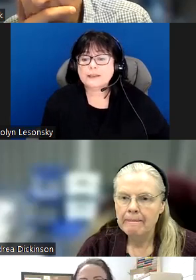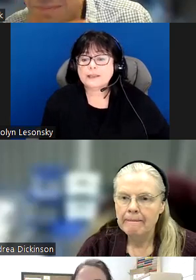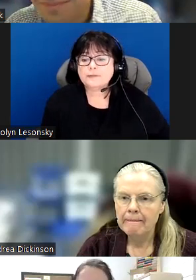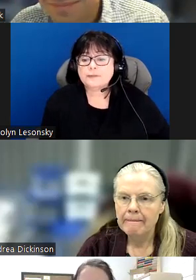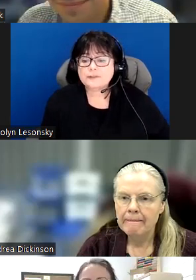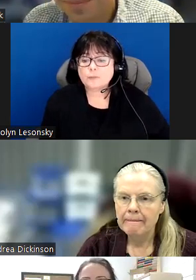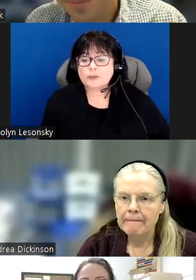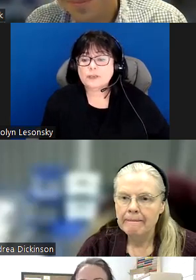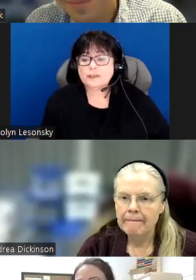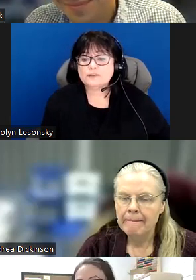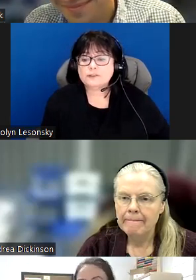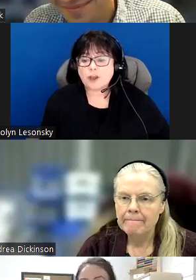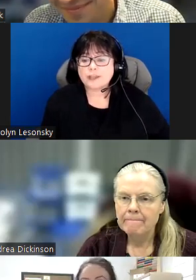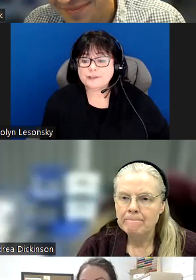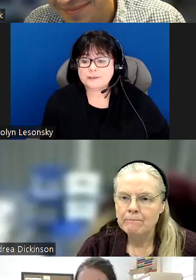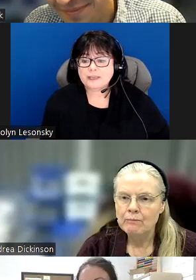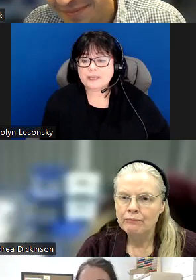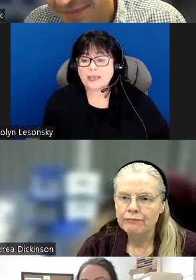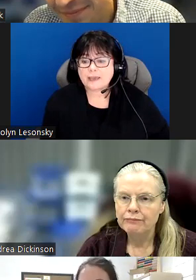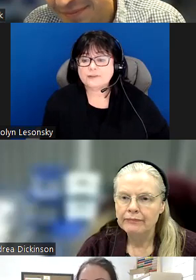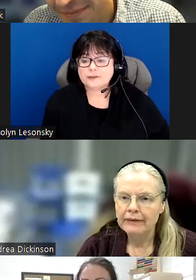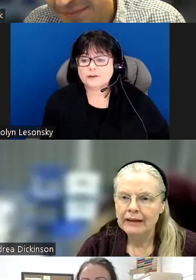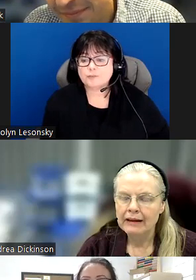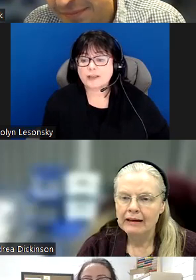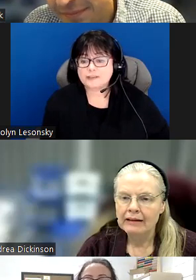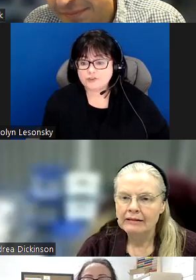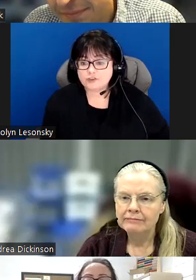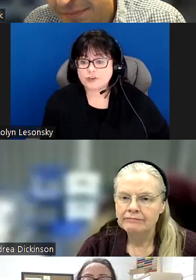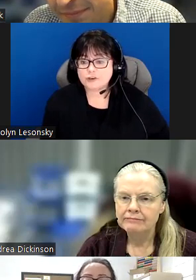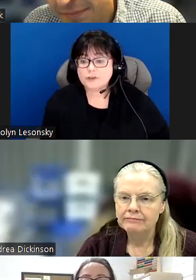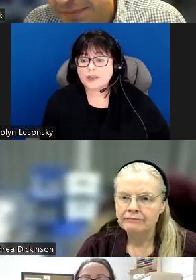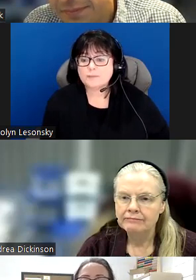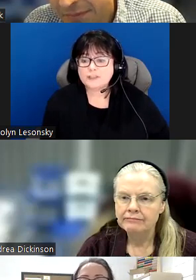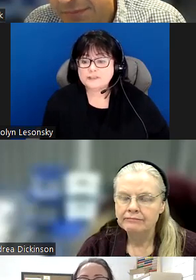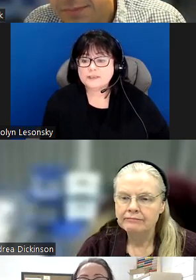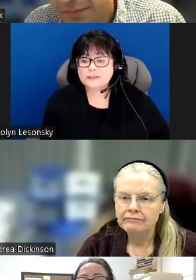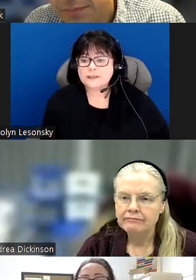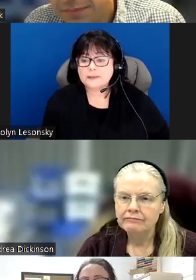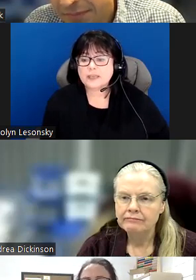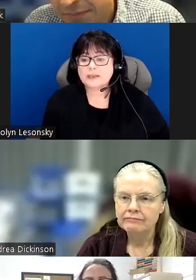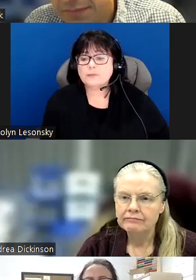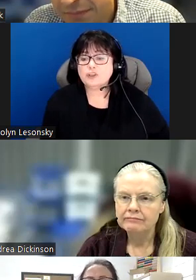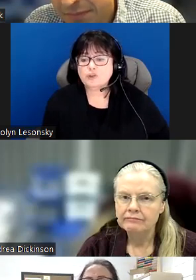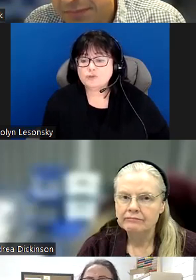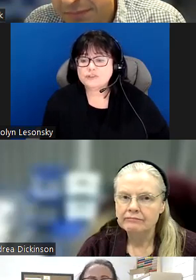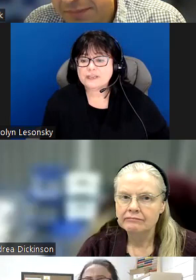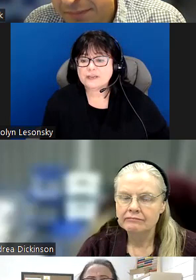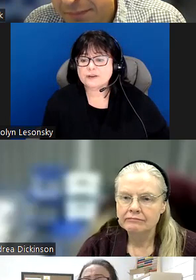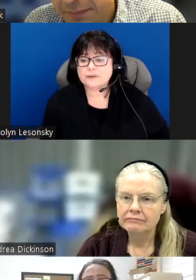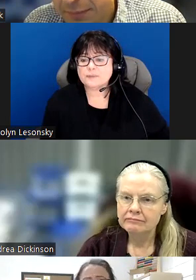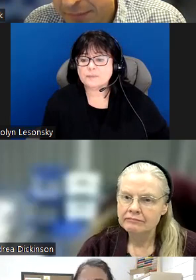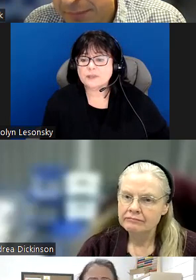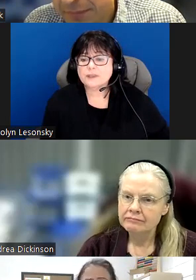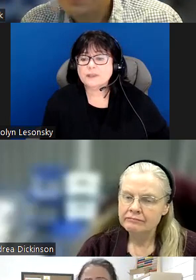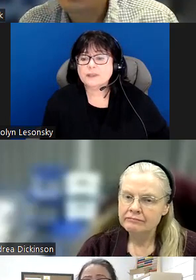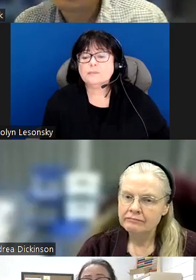And if someone is talking to me as their practitioner, I'm listening to them and I'm used to hearing